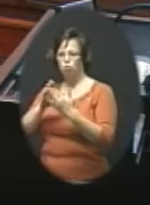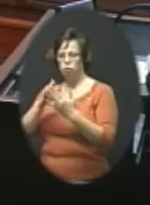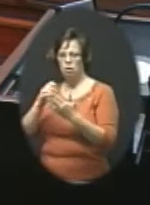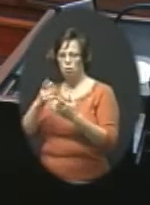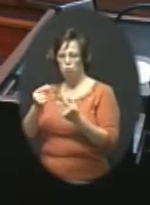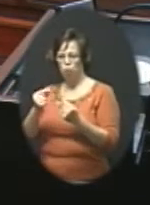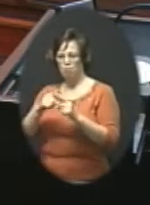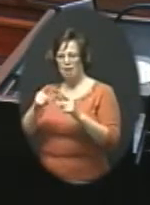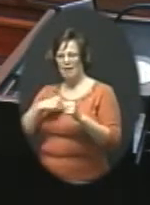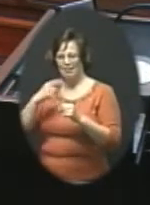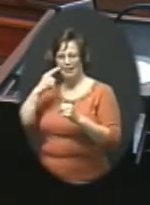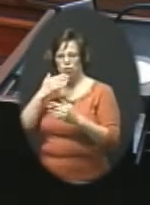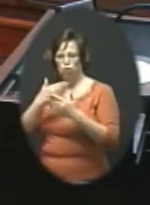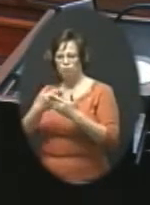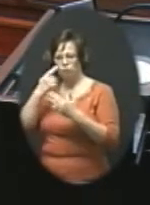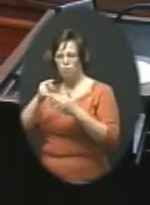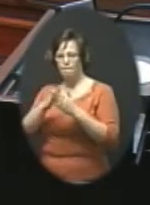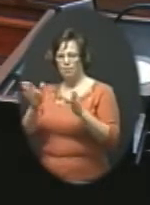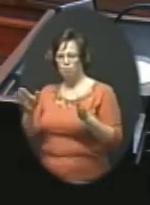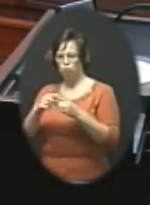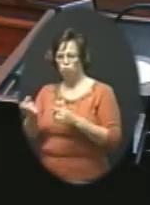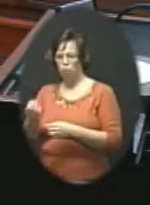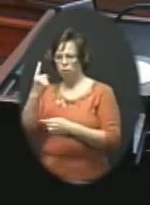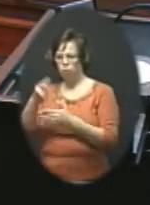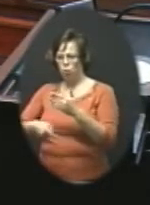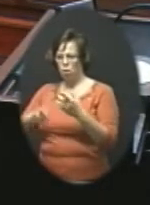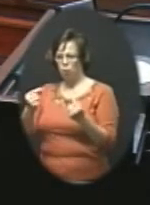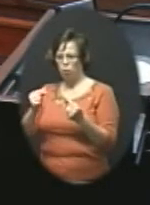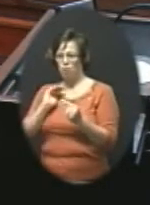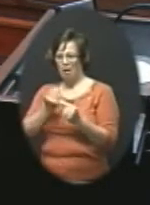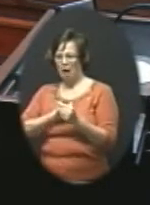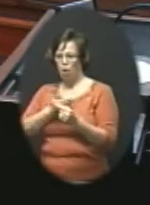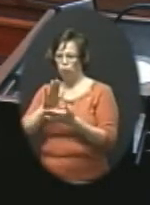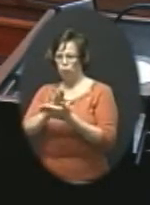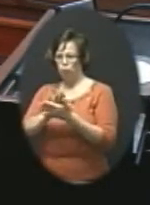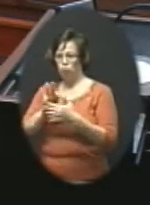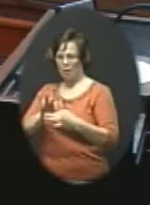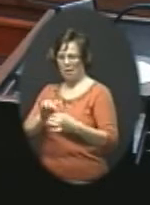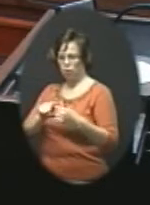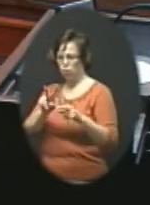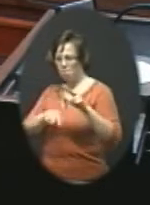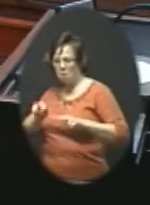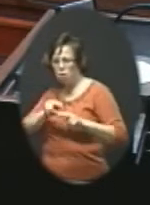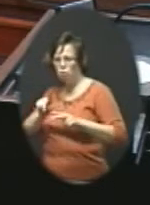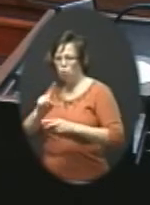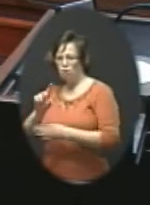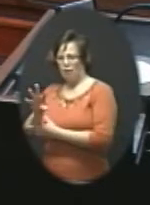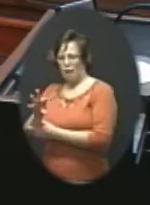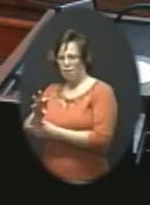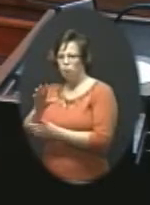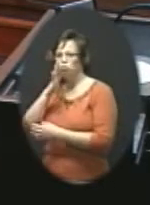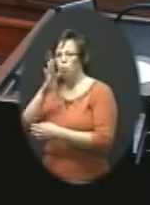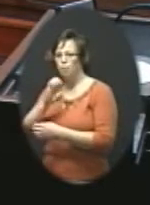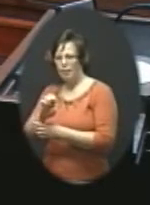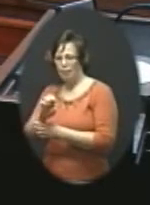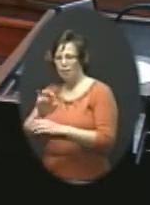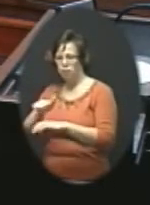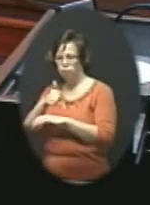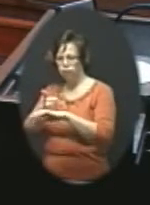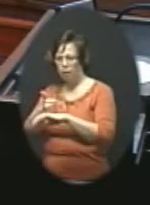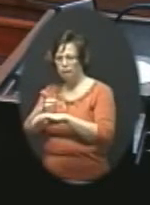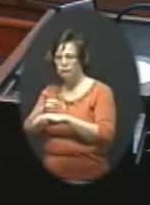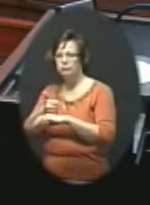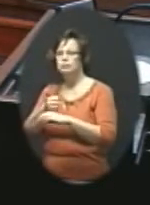think it would be good for the public to kind of understand what we're doing at our schools in regards to monitoring where the cameras are going to be at, what's